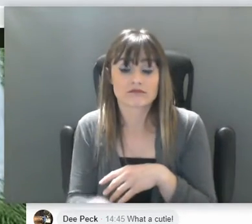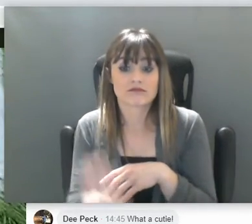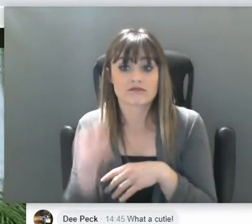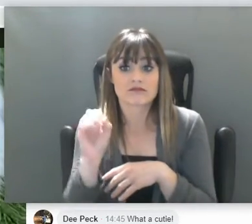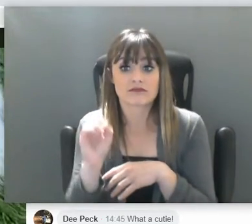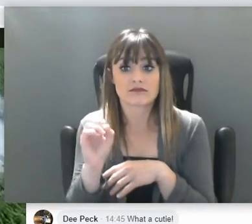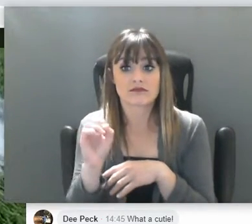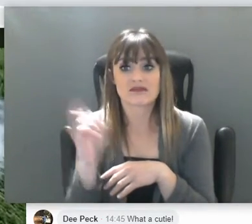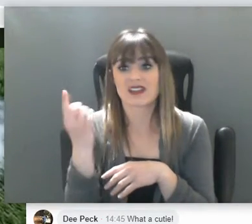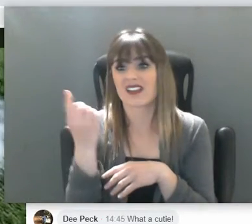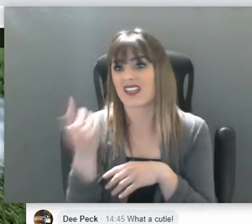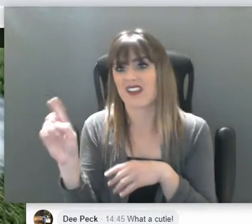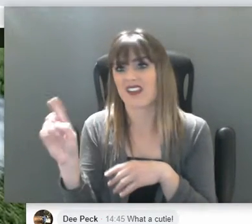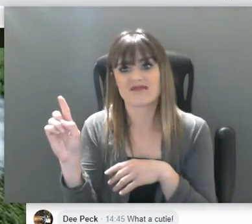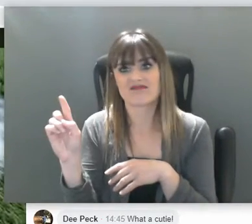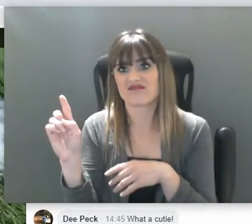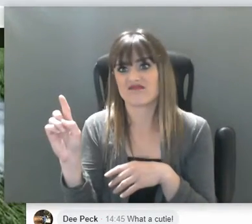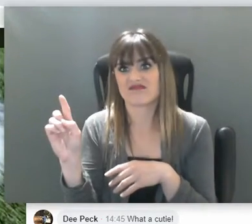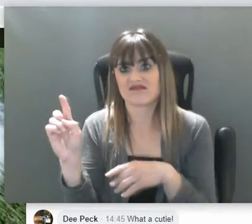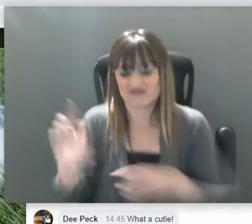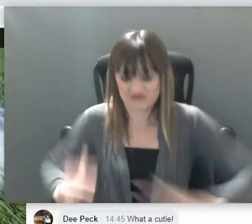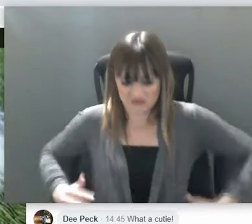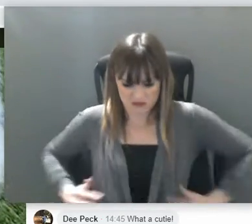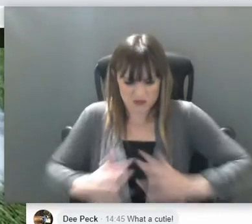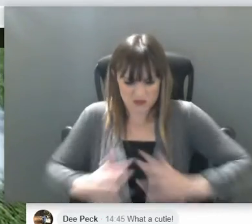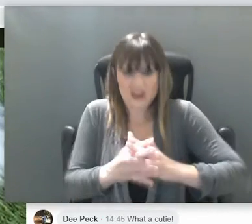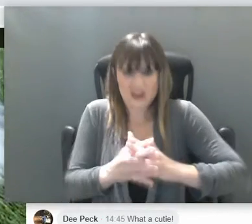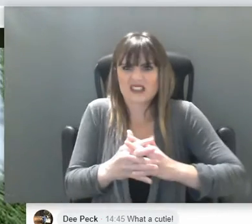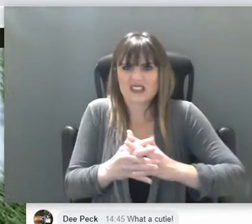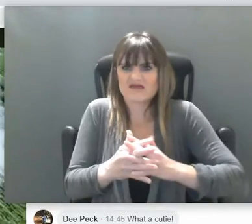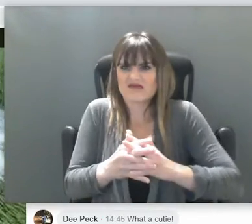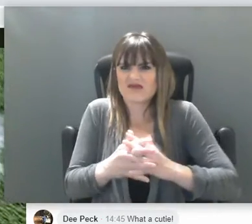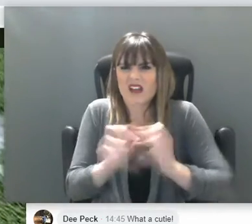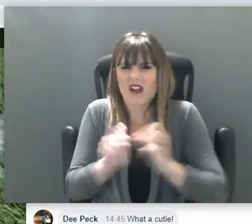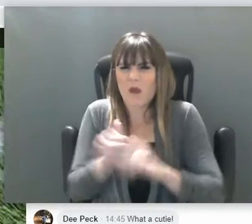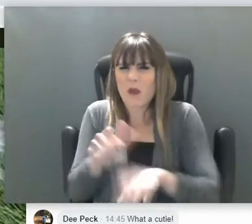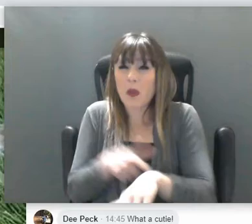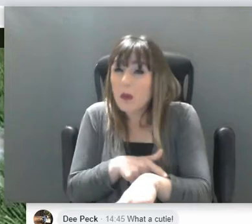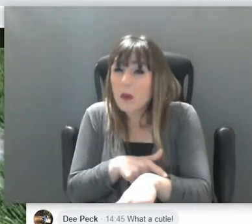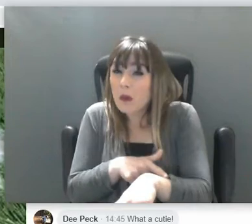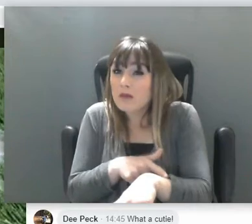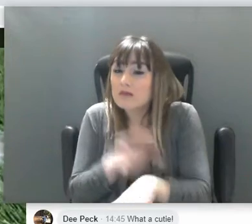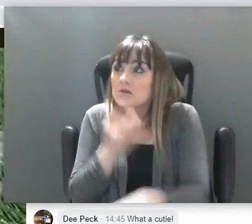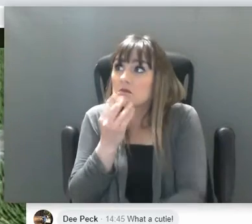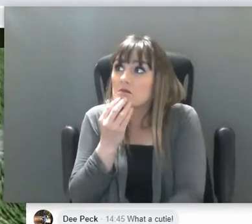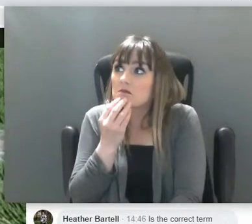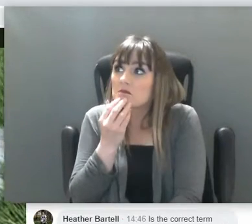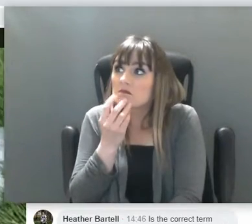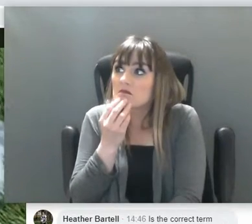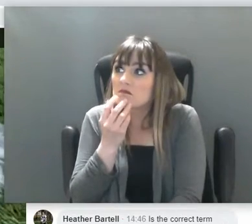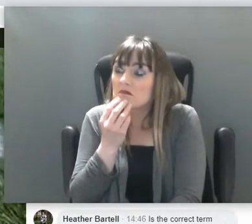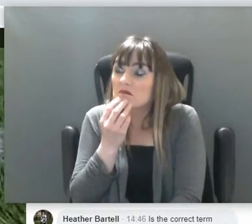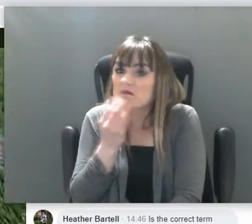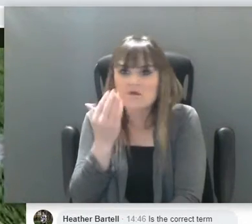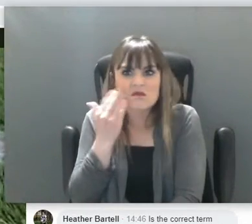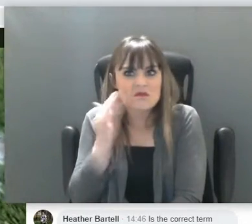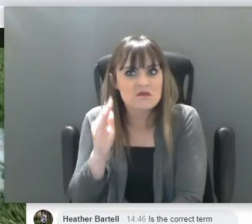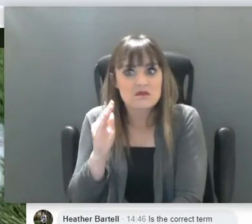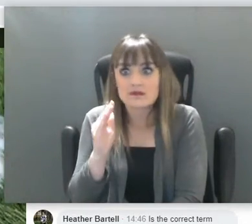they'll only be pregnant for... I think it was something like a week. It was very shocking to me. Oh, my goodness. And they come